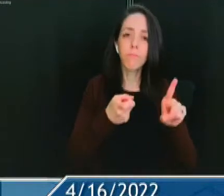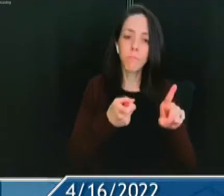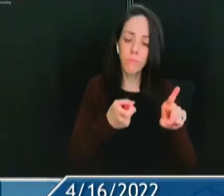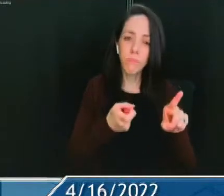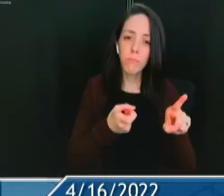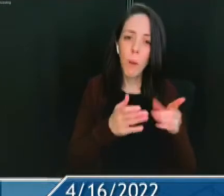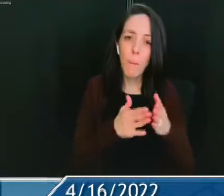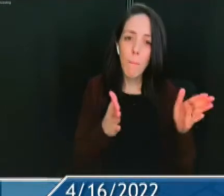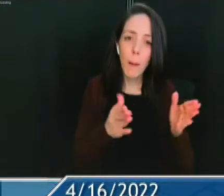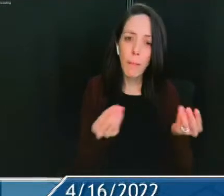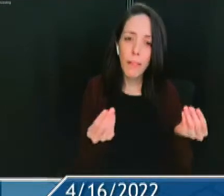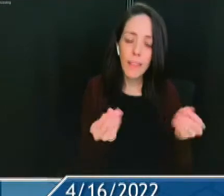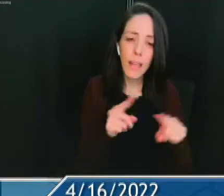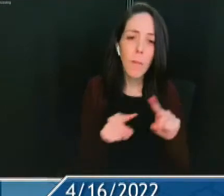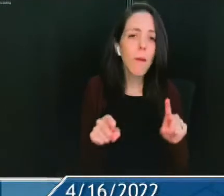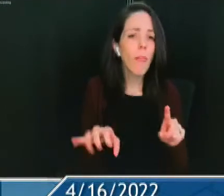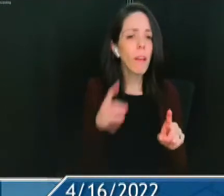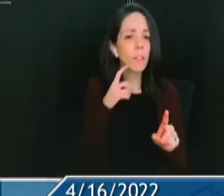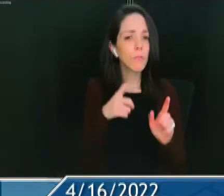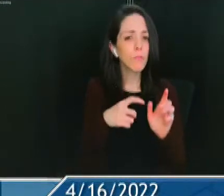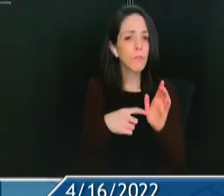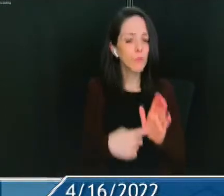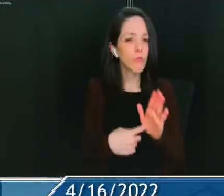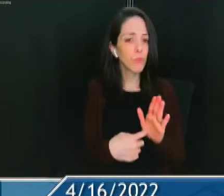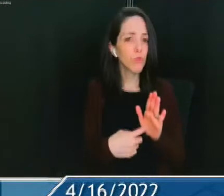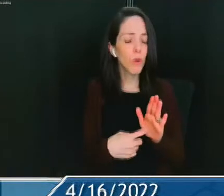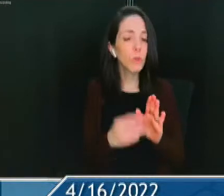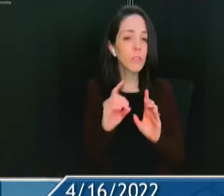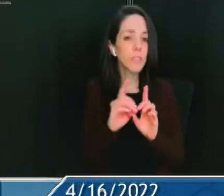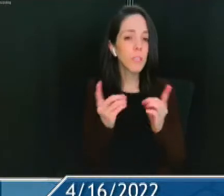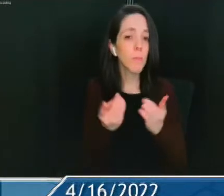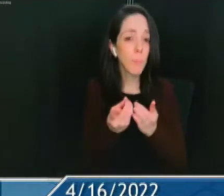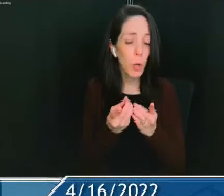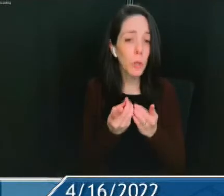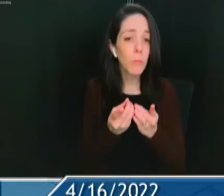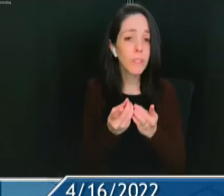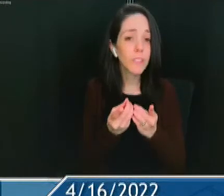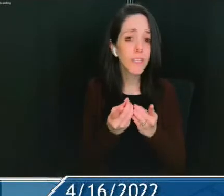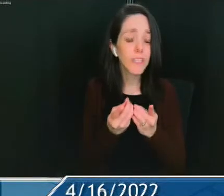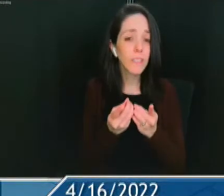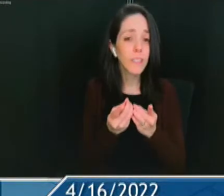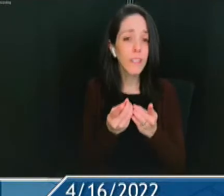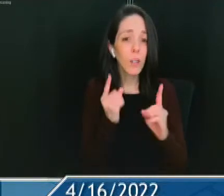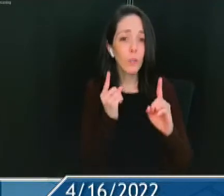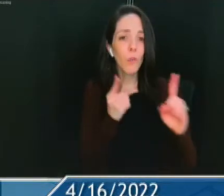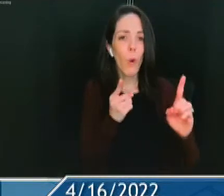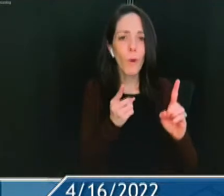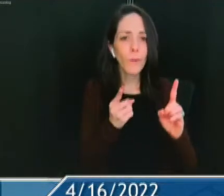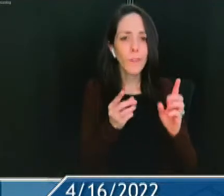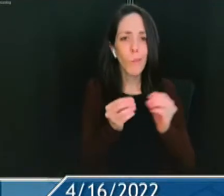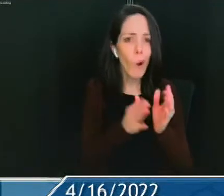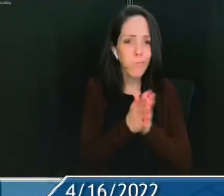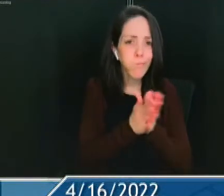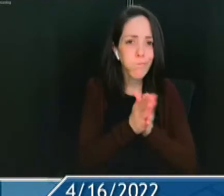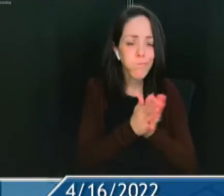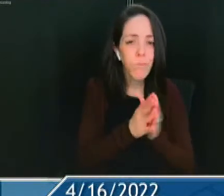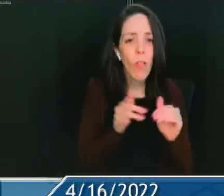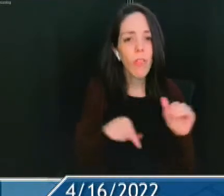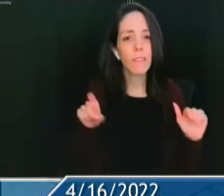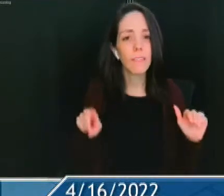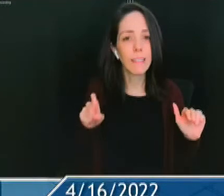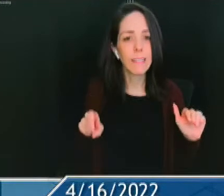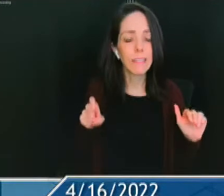the Bureau's capital growth plans may be more ambitious than necessary. Crucially, the Bureau only counts its